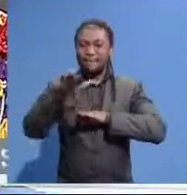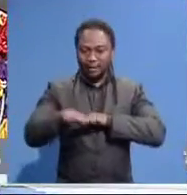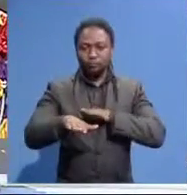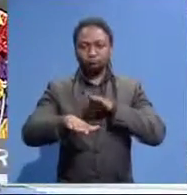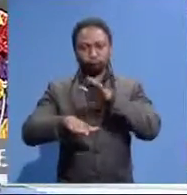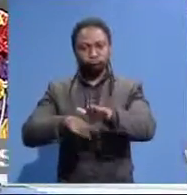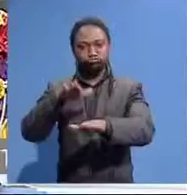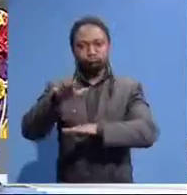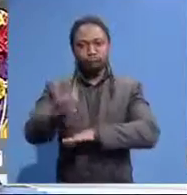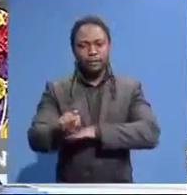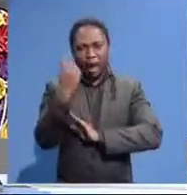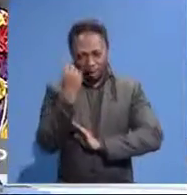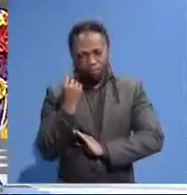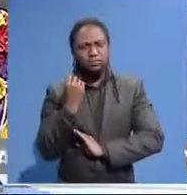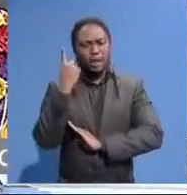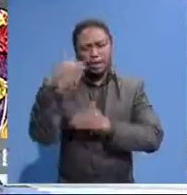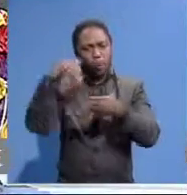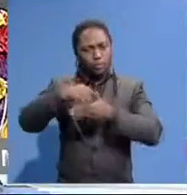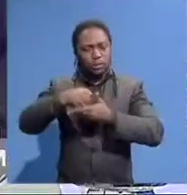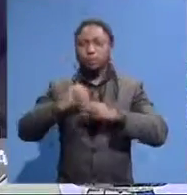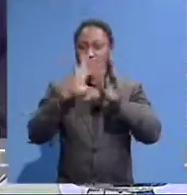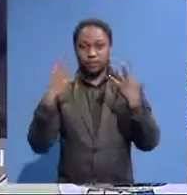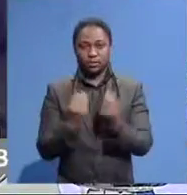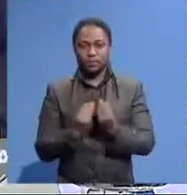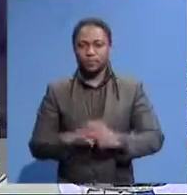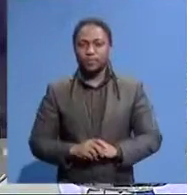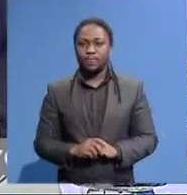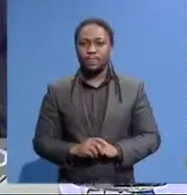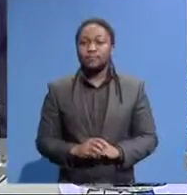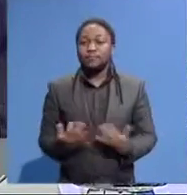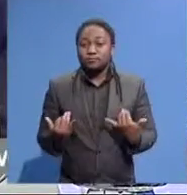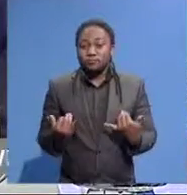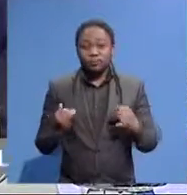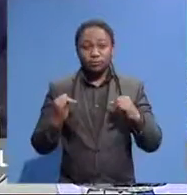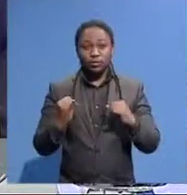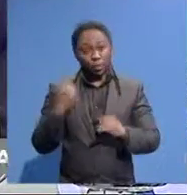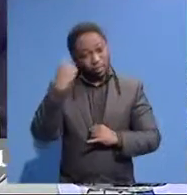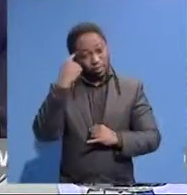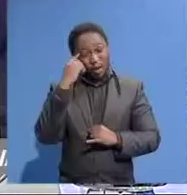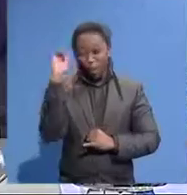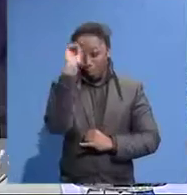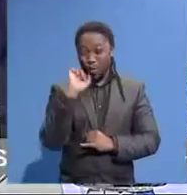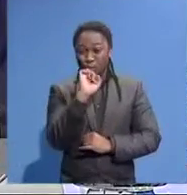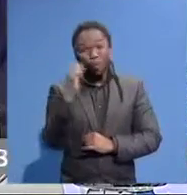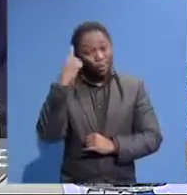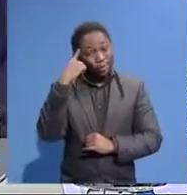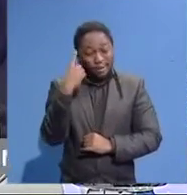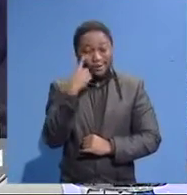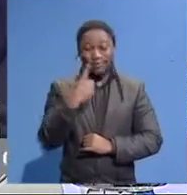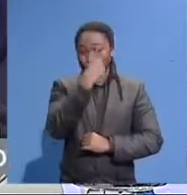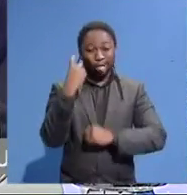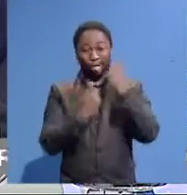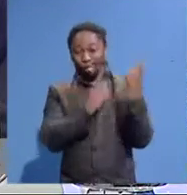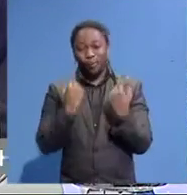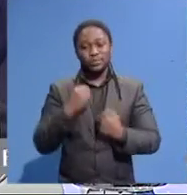and understand the whole context of what Madiba is. So the serious questions, in your opinion, are what? What should we be asking ourselves now as